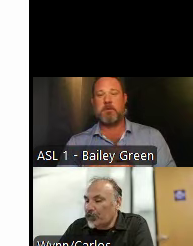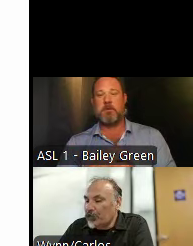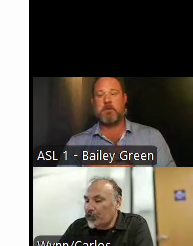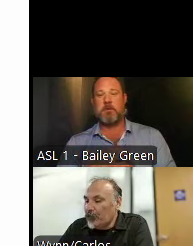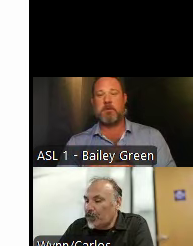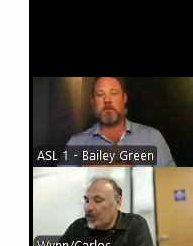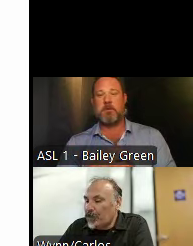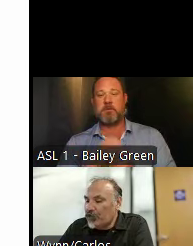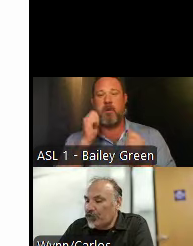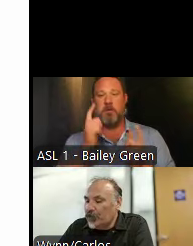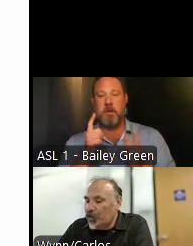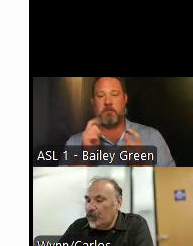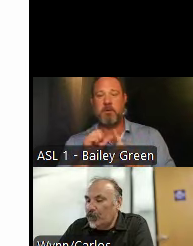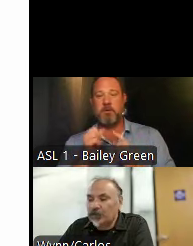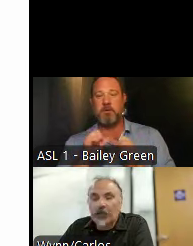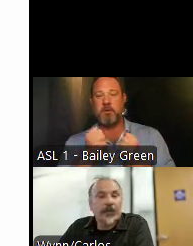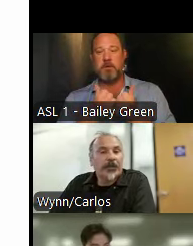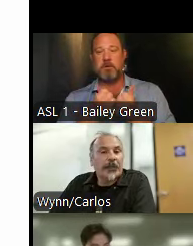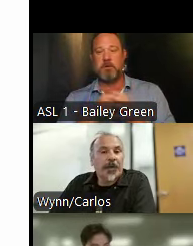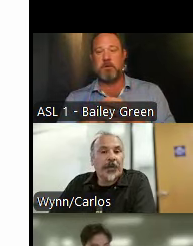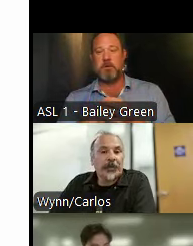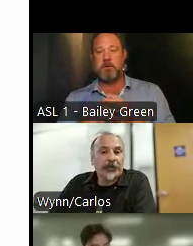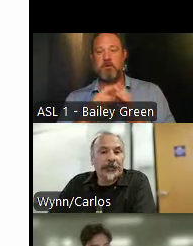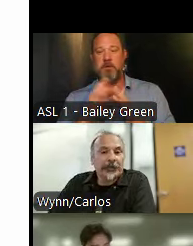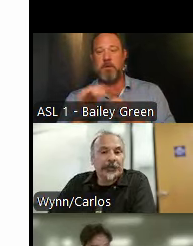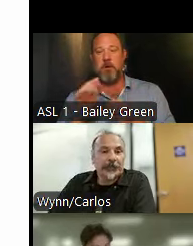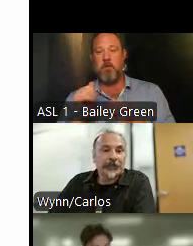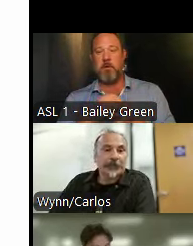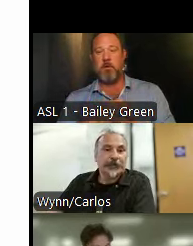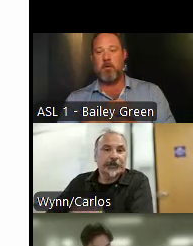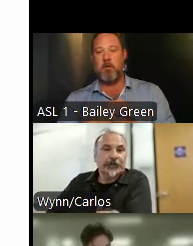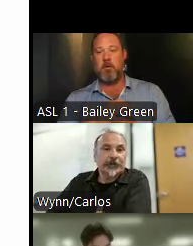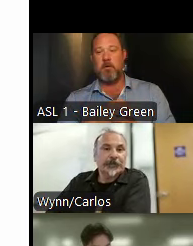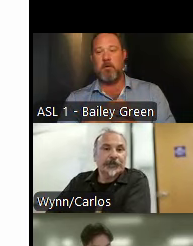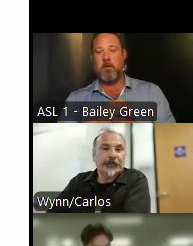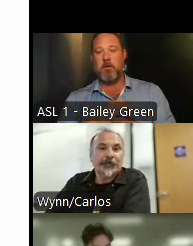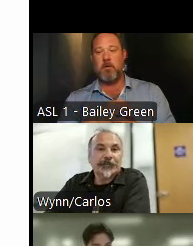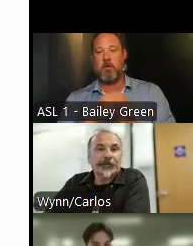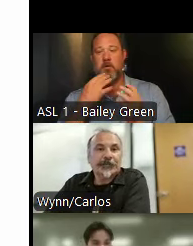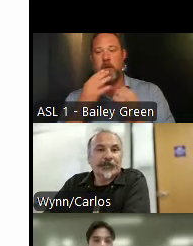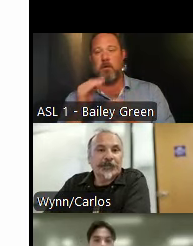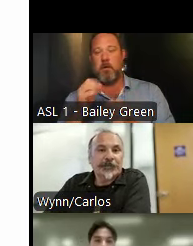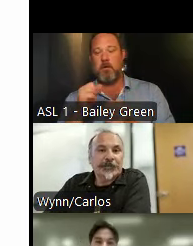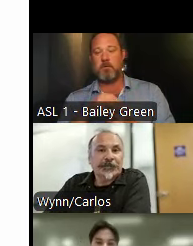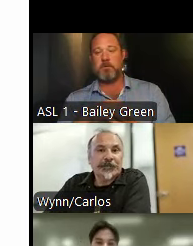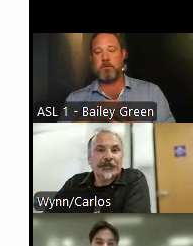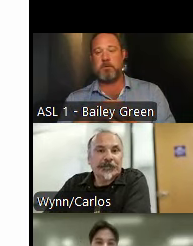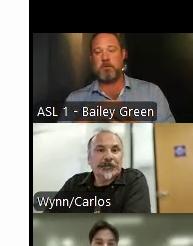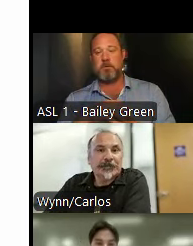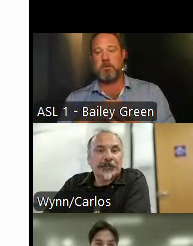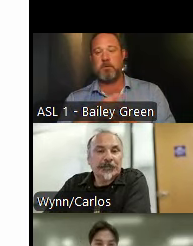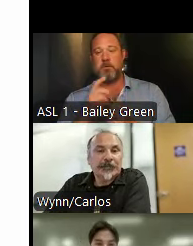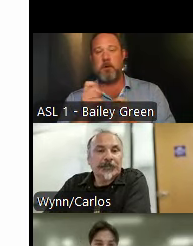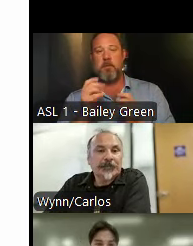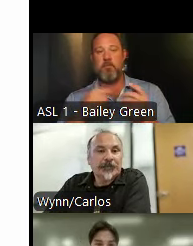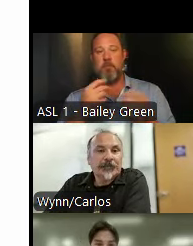with Alzheimer's Association. We're going to start with Barbara. Thank you, Carlos. Okay, we're going to be moving pretty